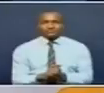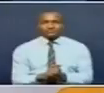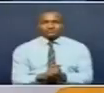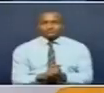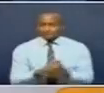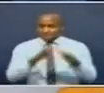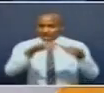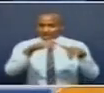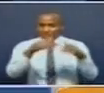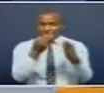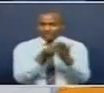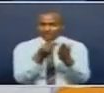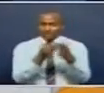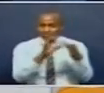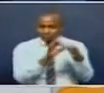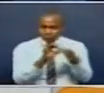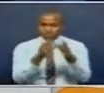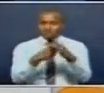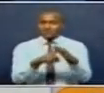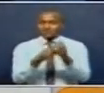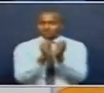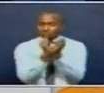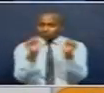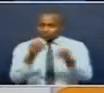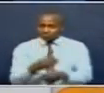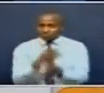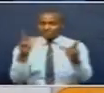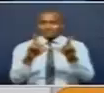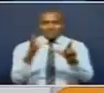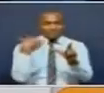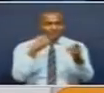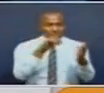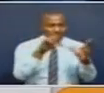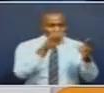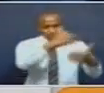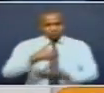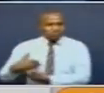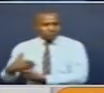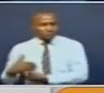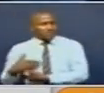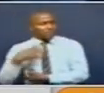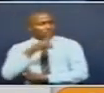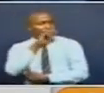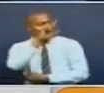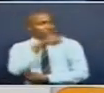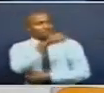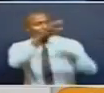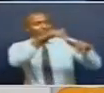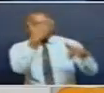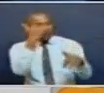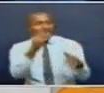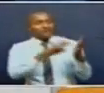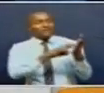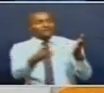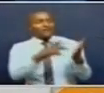The Agricultural Finance Corporation has begun releasing title deeds it confiscated from 20,000 farmers in three counties over failure to